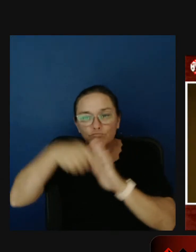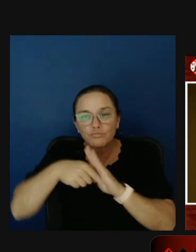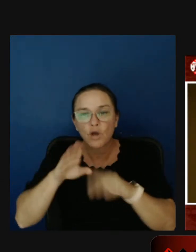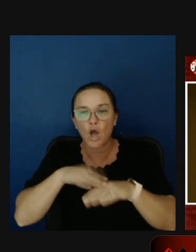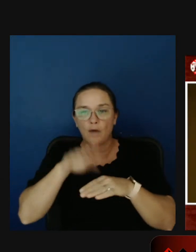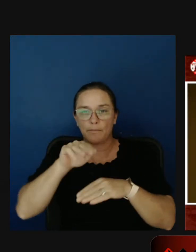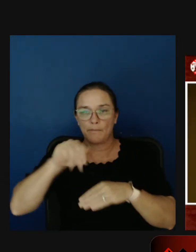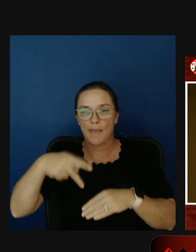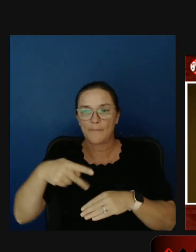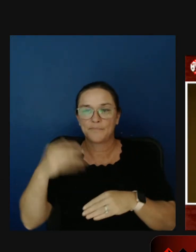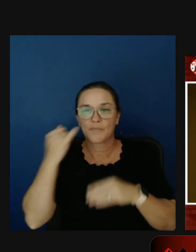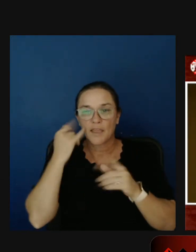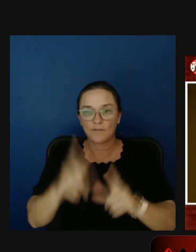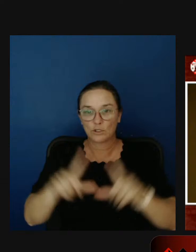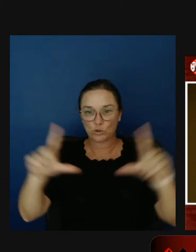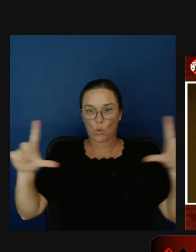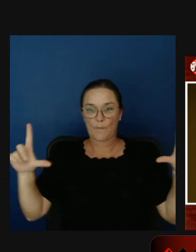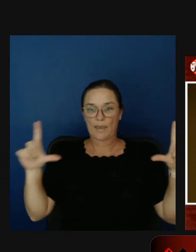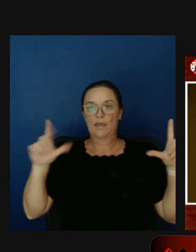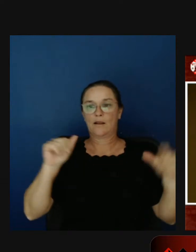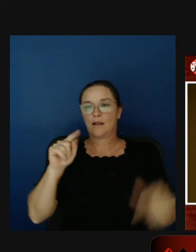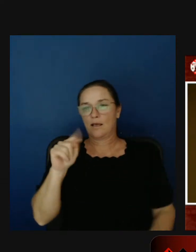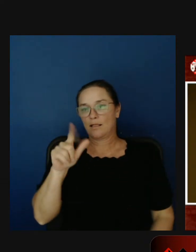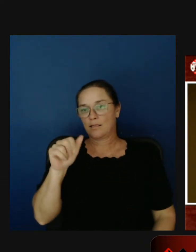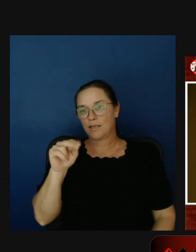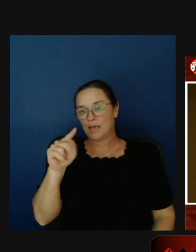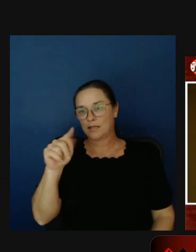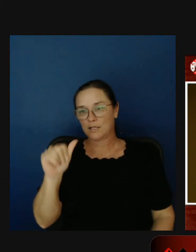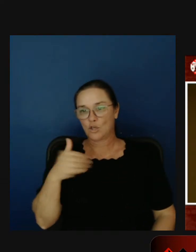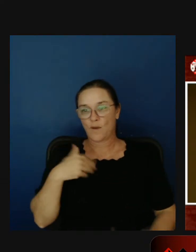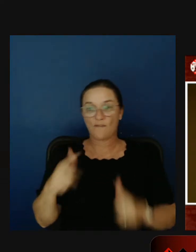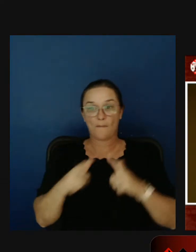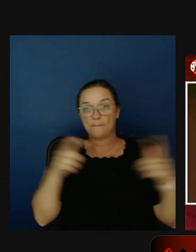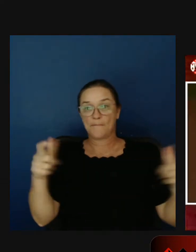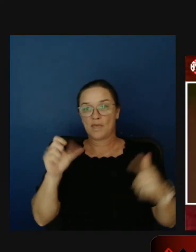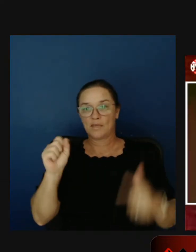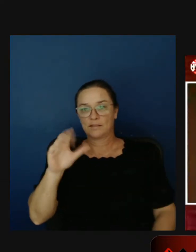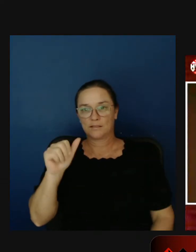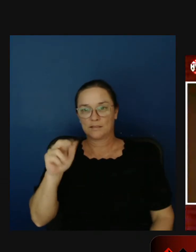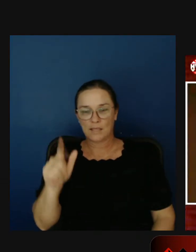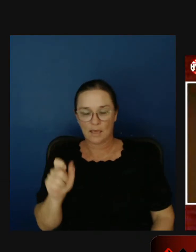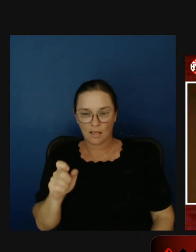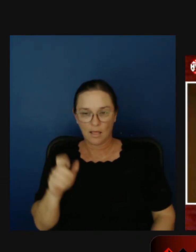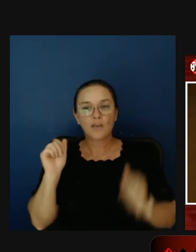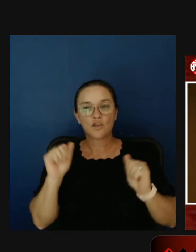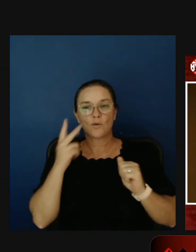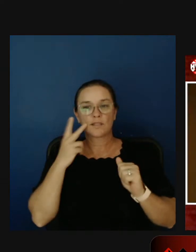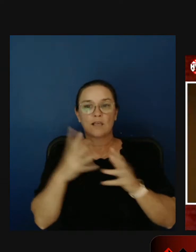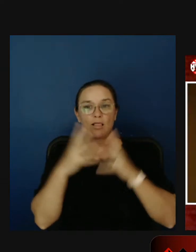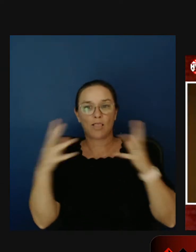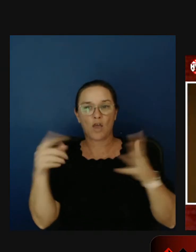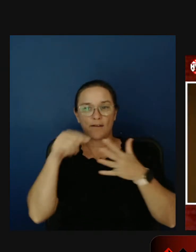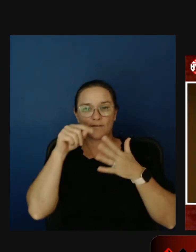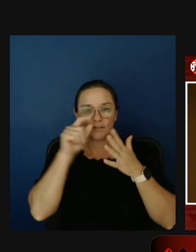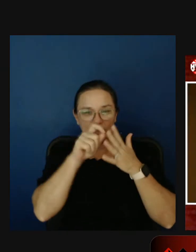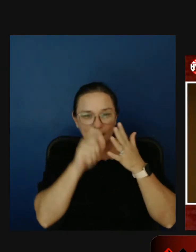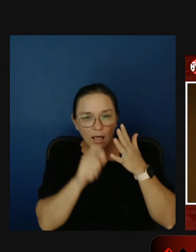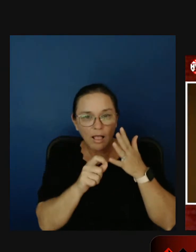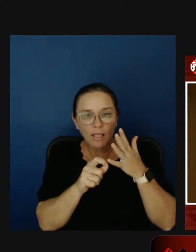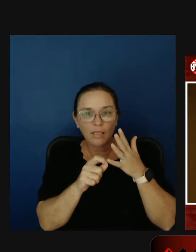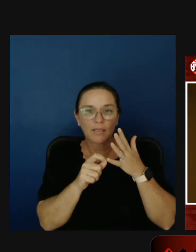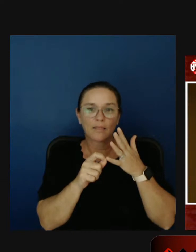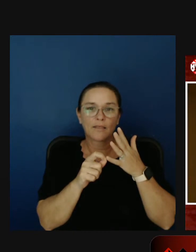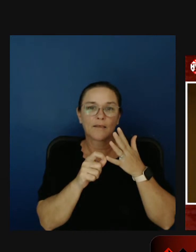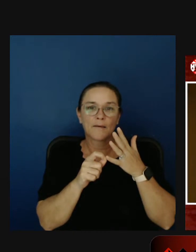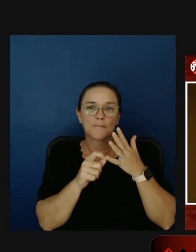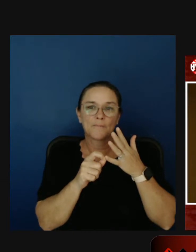you're zoomed in just on Atlanta, you've got a large scale. So you can see lots of detail. If